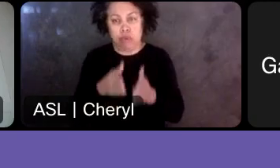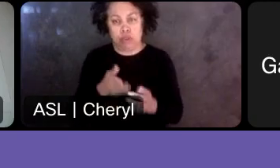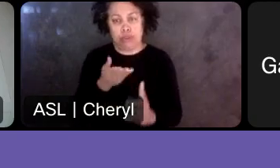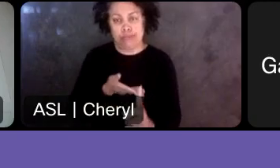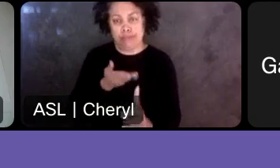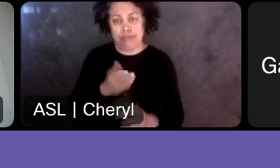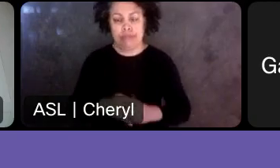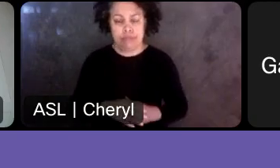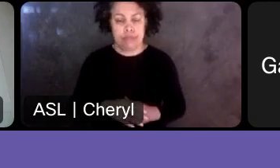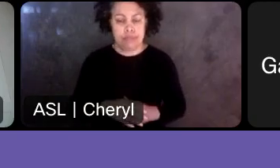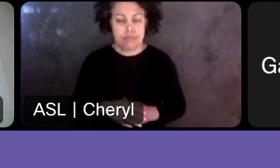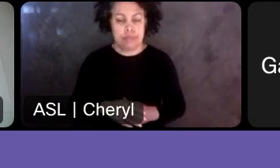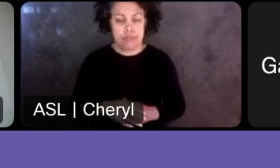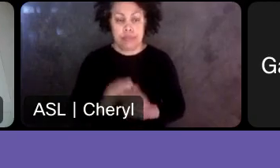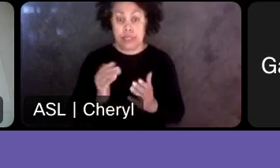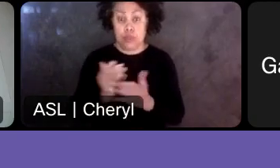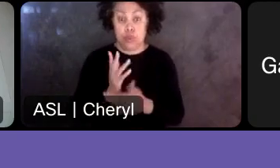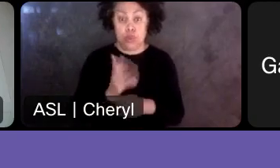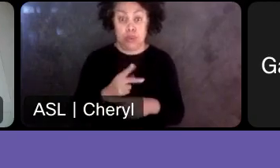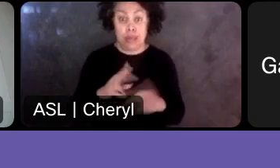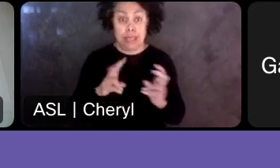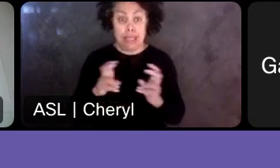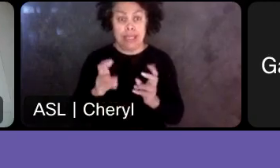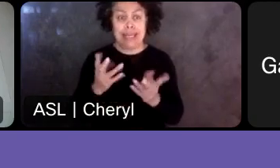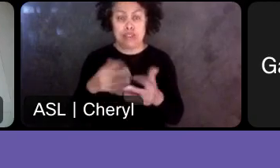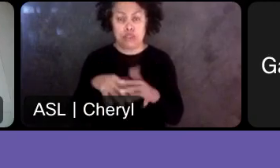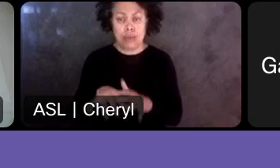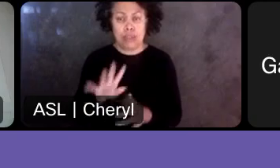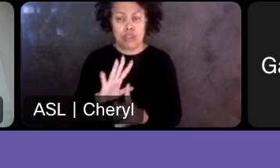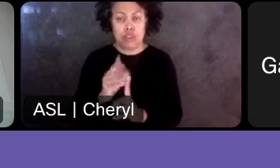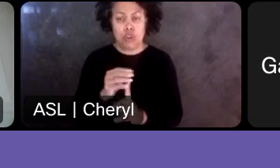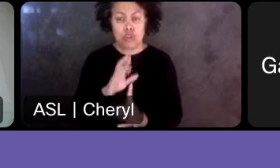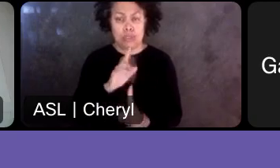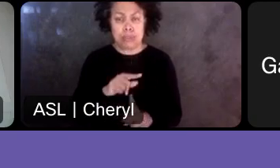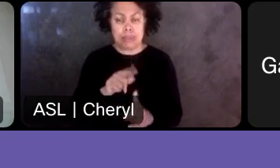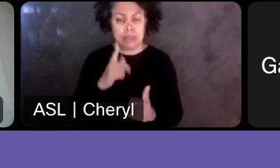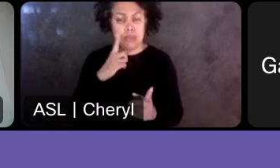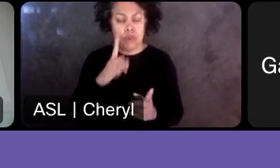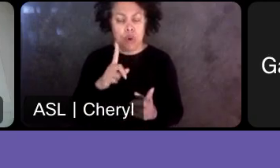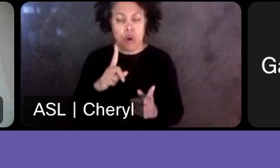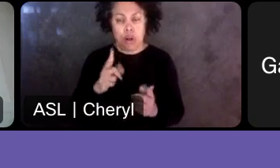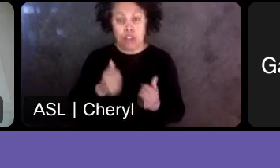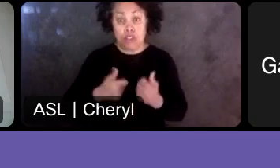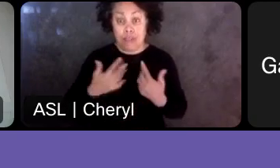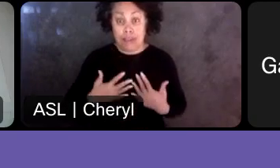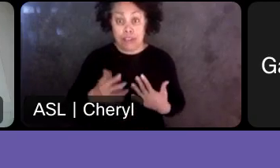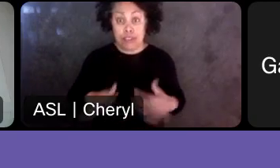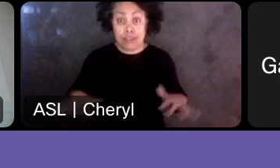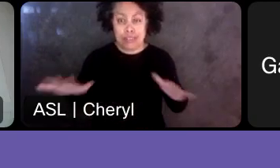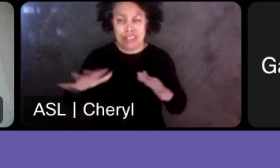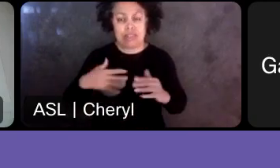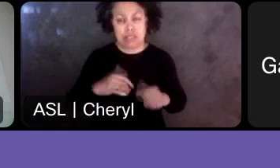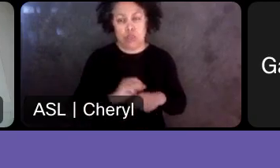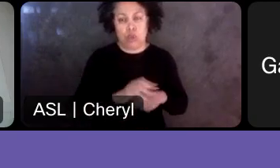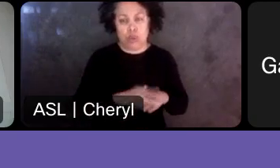The new product, Integrating Cultural Responsiveness for Survivors Across Services, is still in progress and